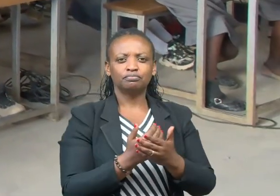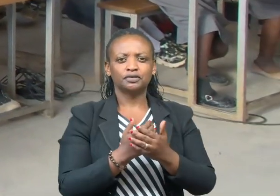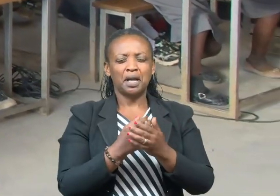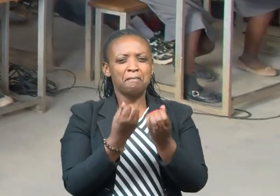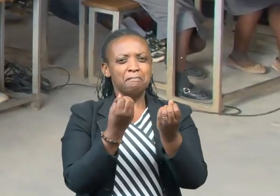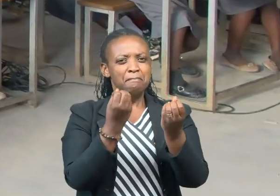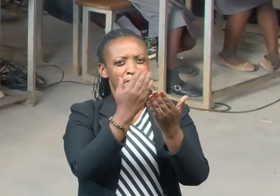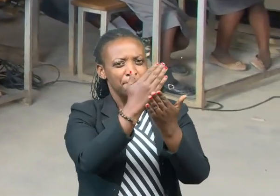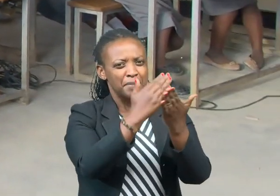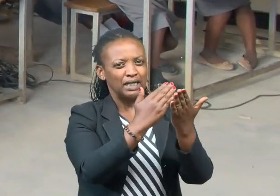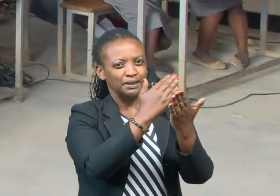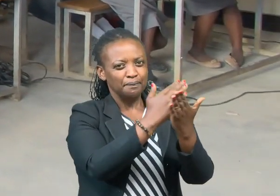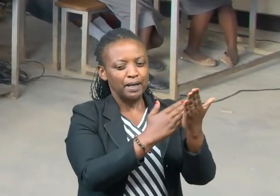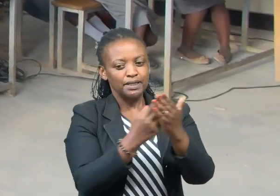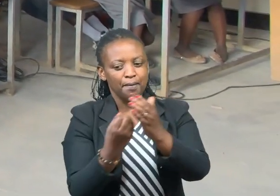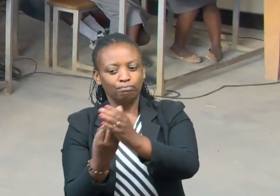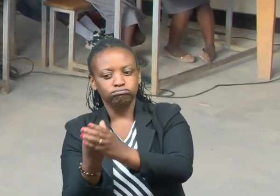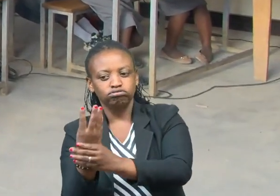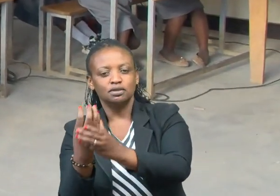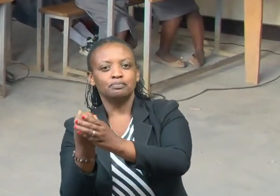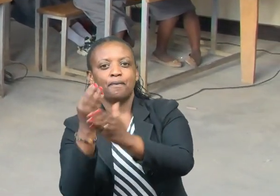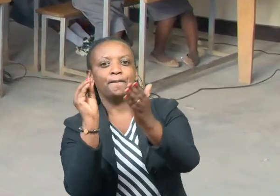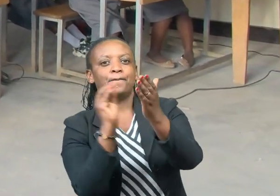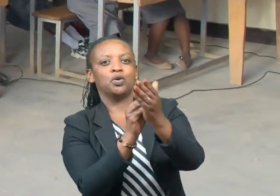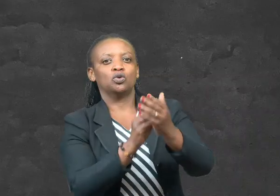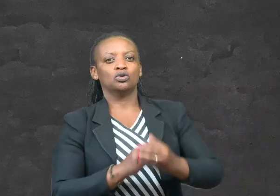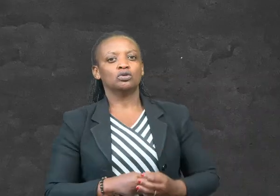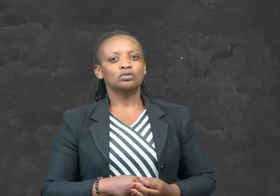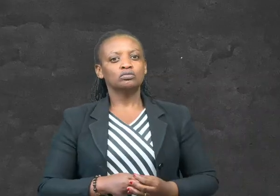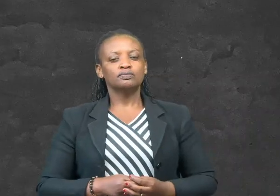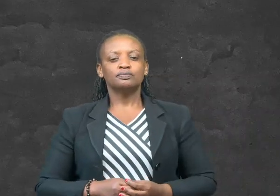the main parts of a plant.